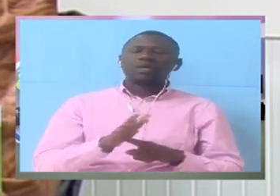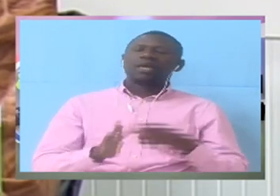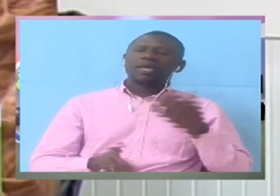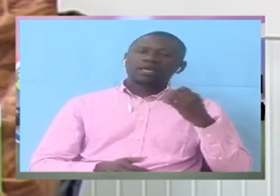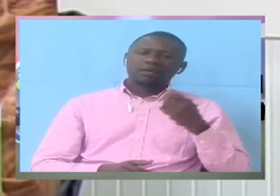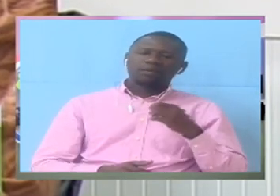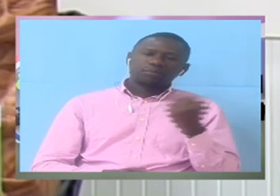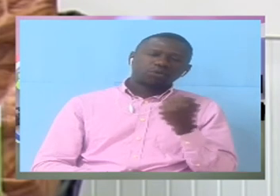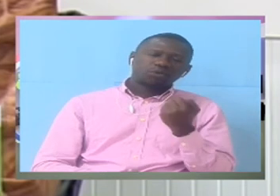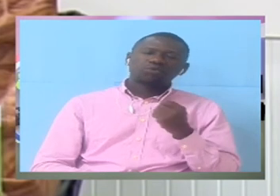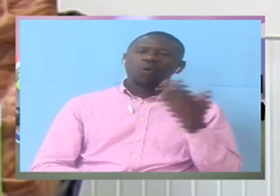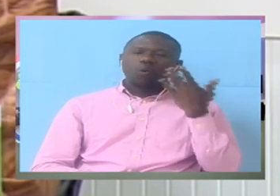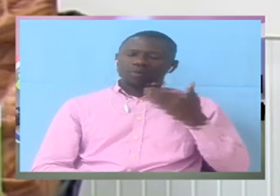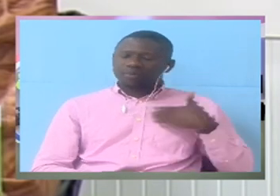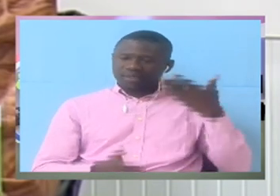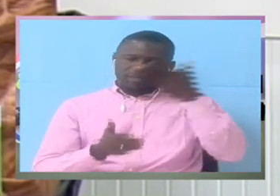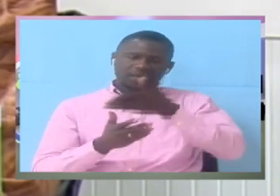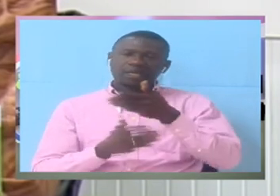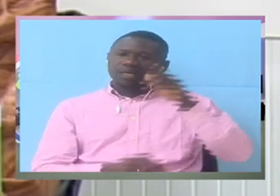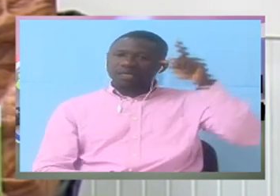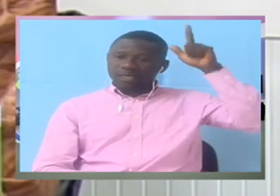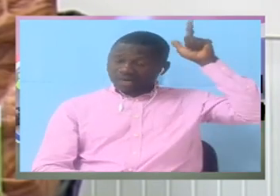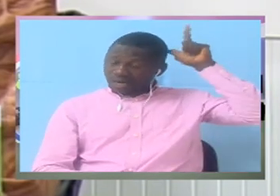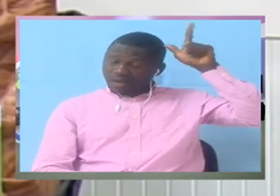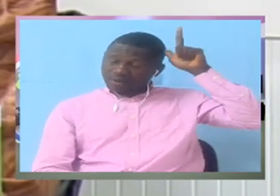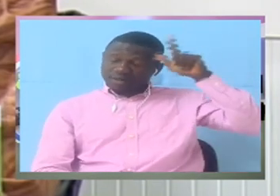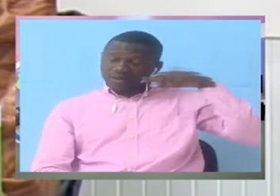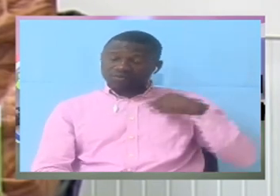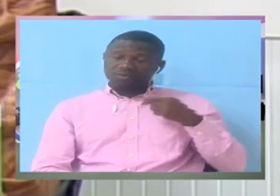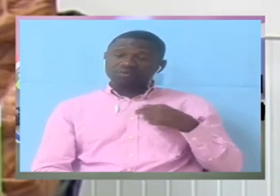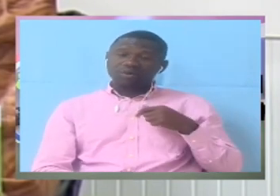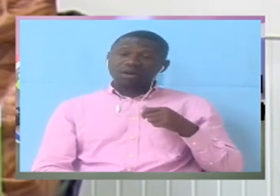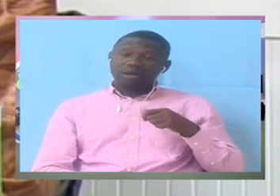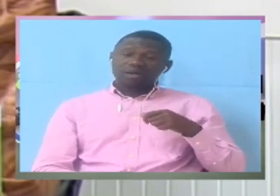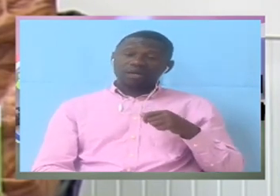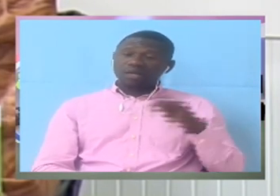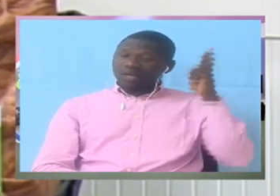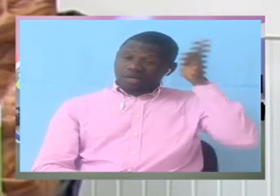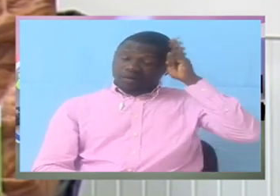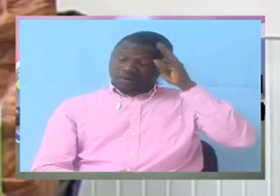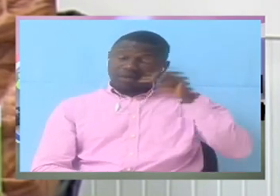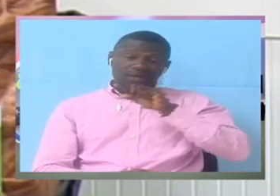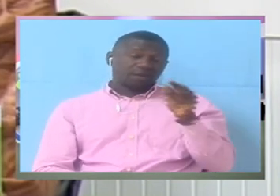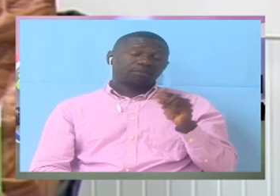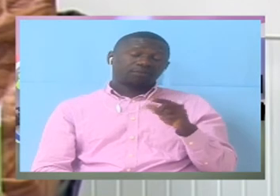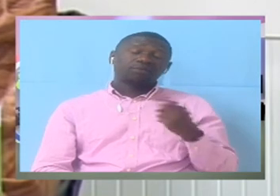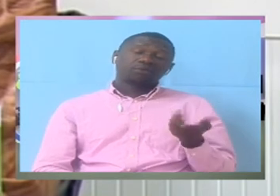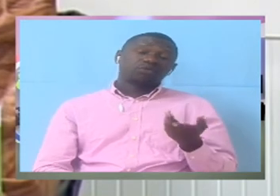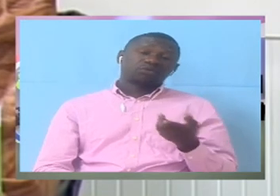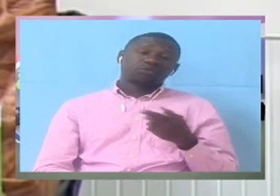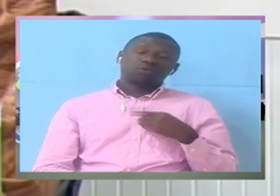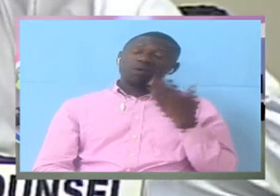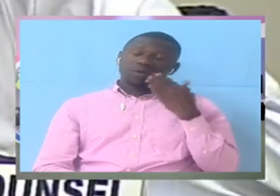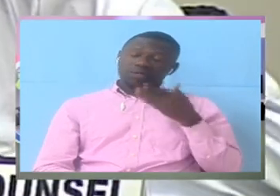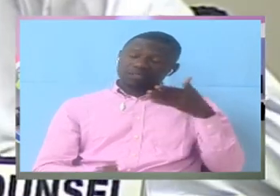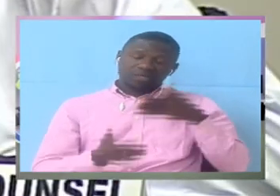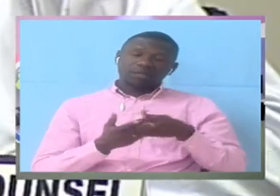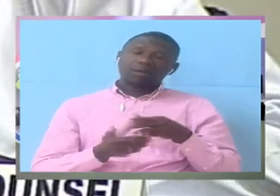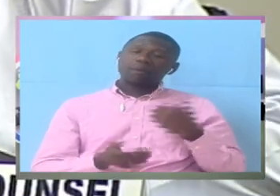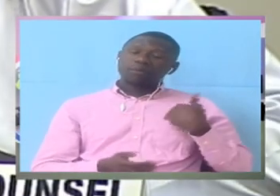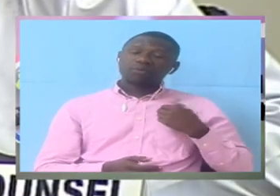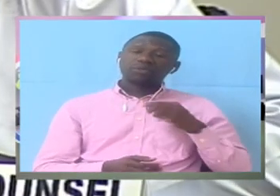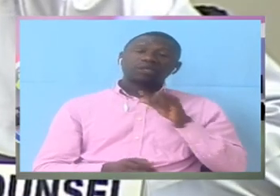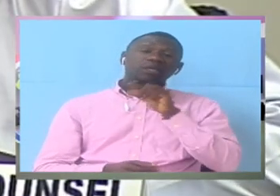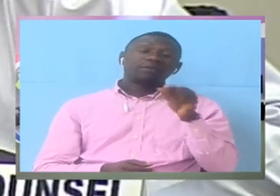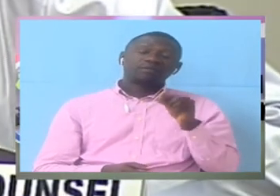that was my operational name, because if I say Omar, a lot of people will know that I am not a Liberian. And it was important for